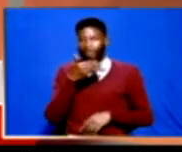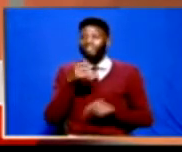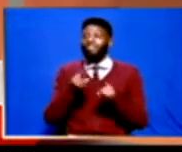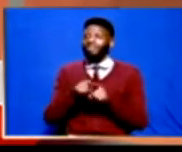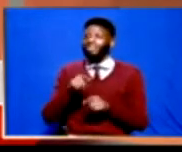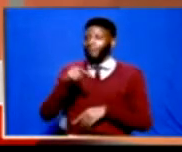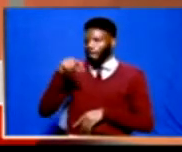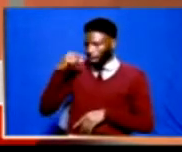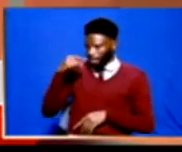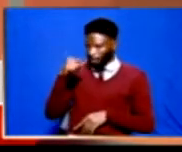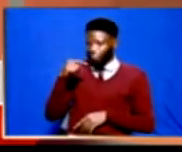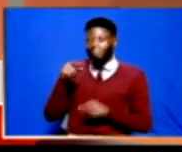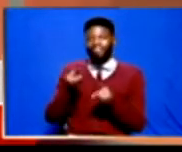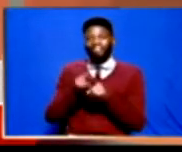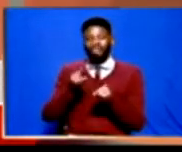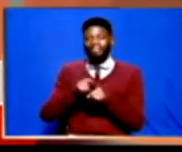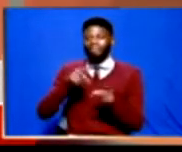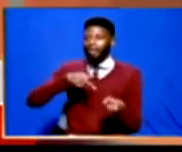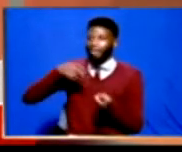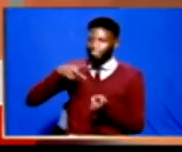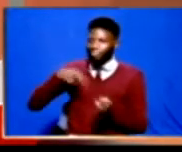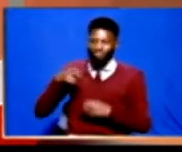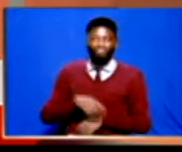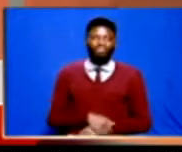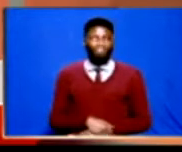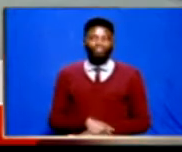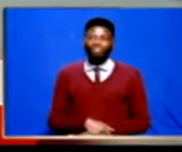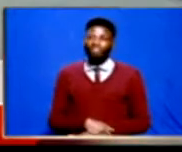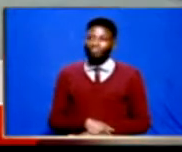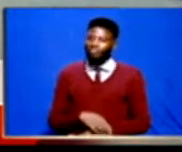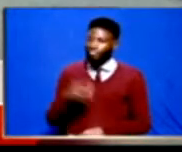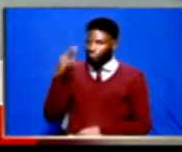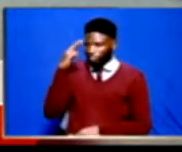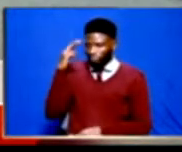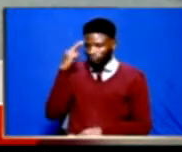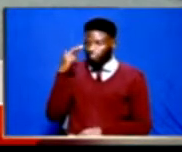as well as the mining licensing regime. I remember, and I want to take you back to the year around